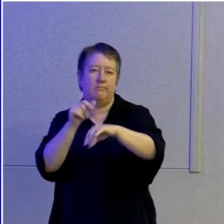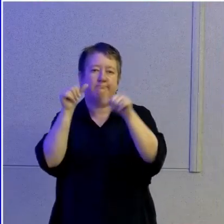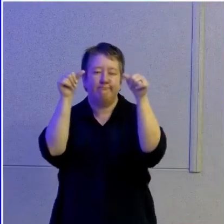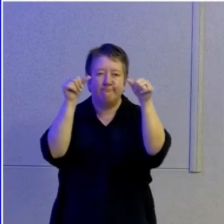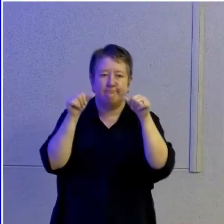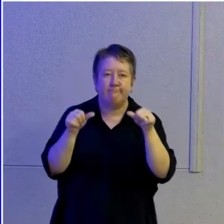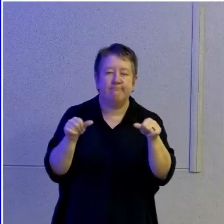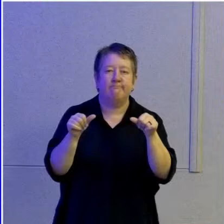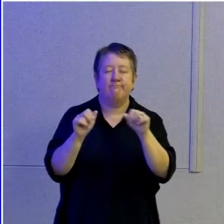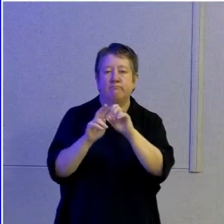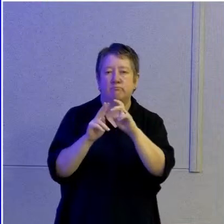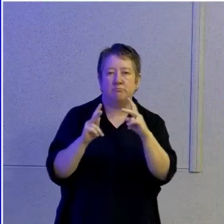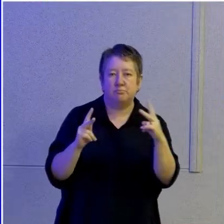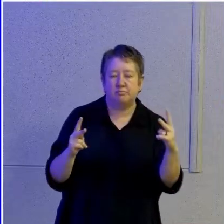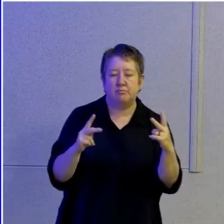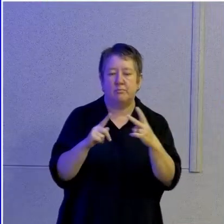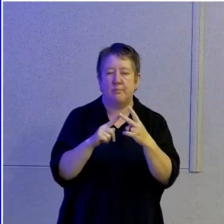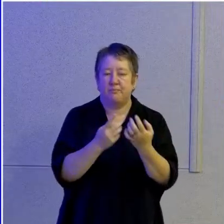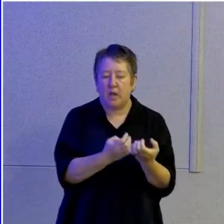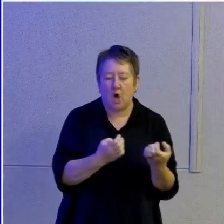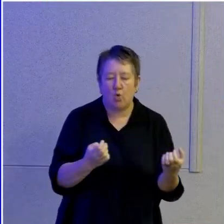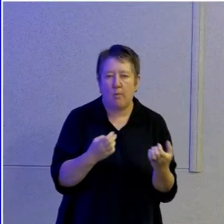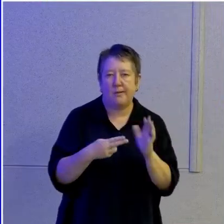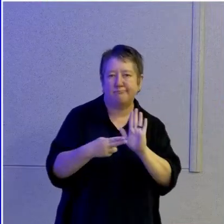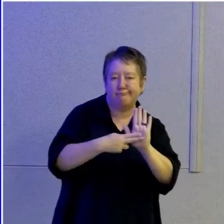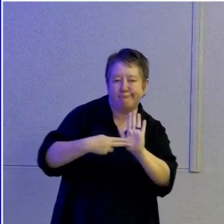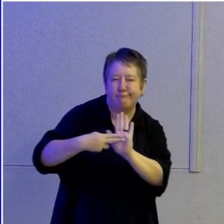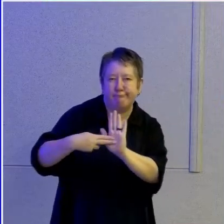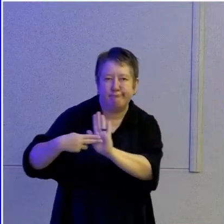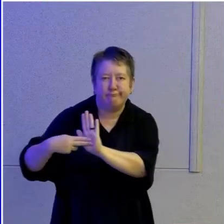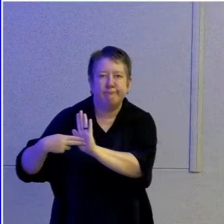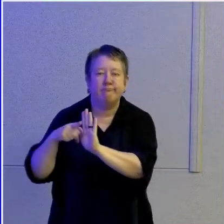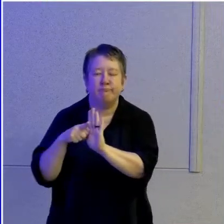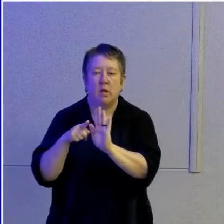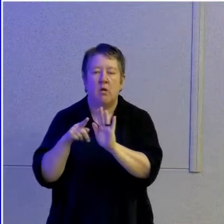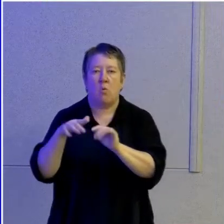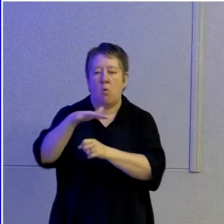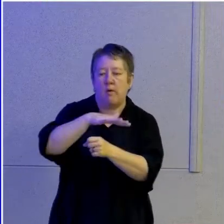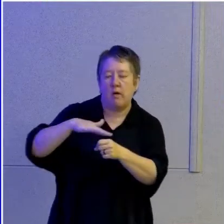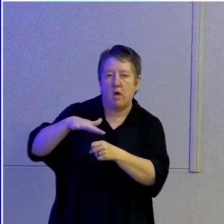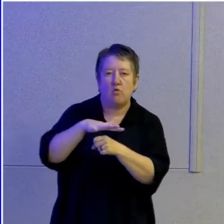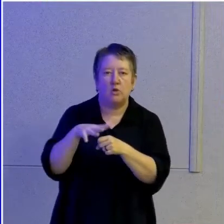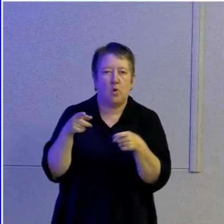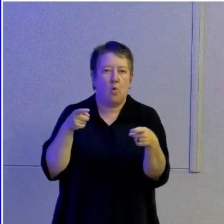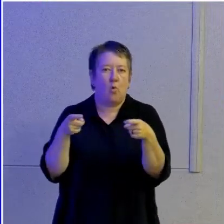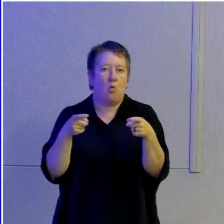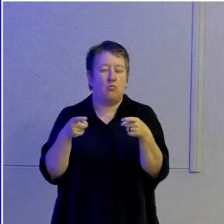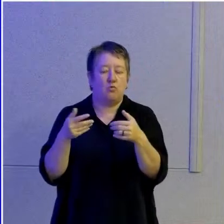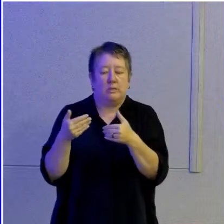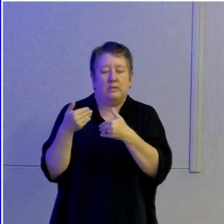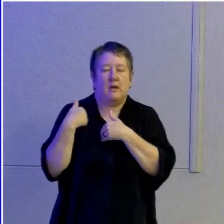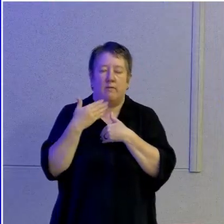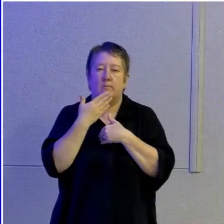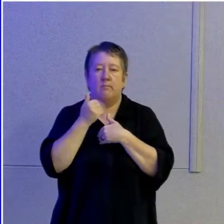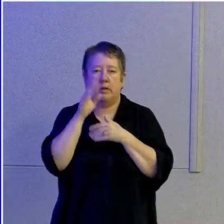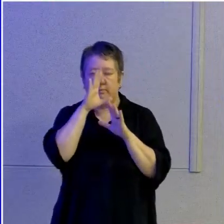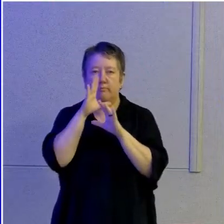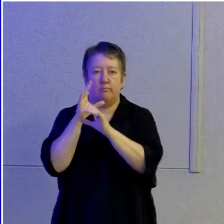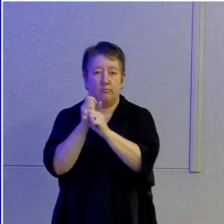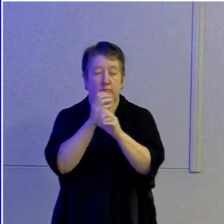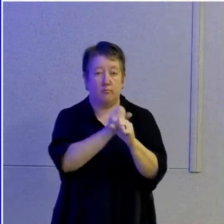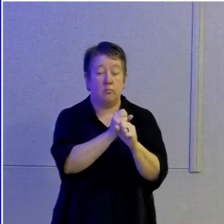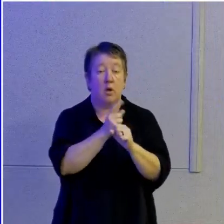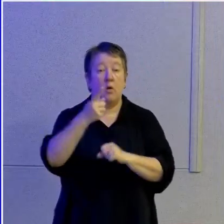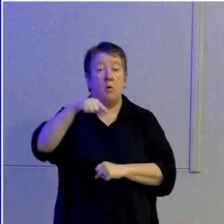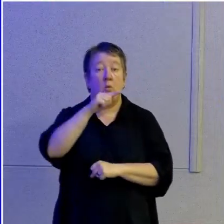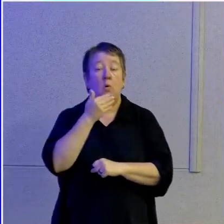to equipment or to the various controlled areas. For those who will be accessing vaults, please